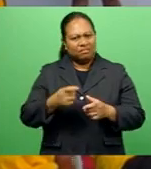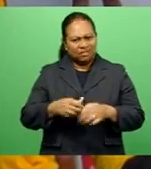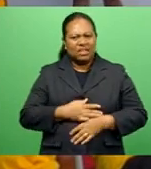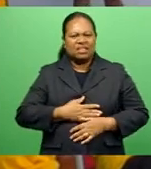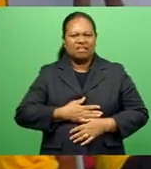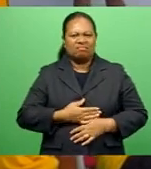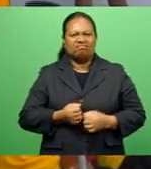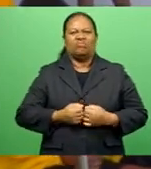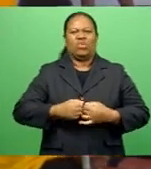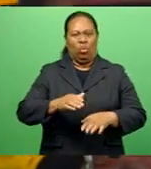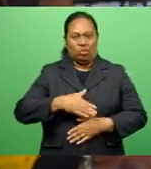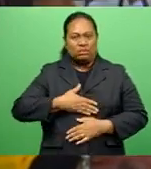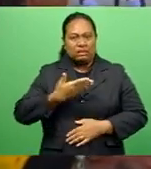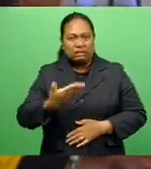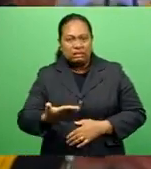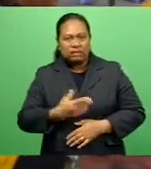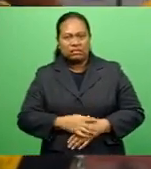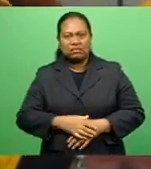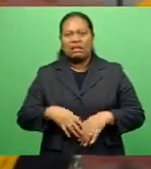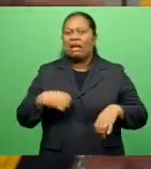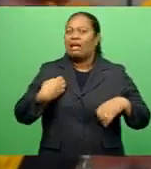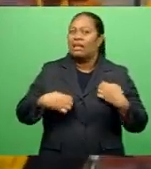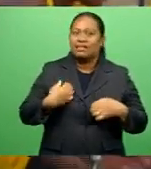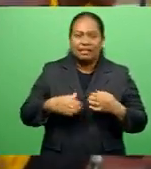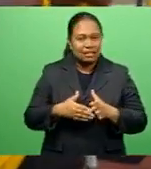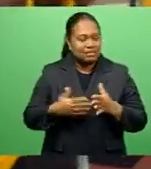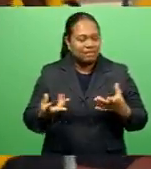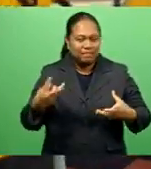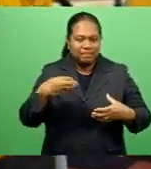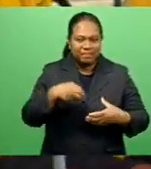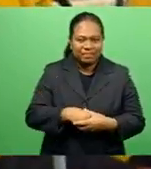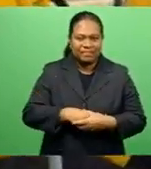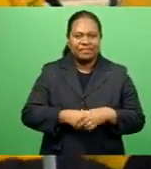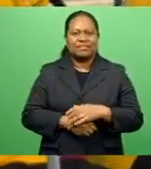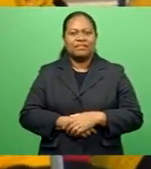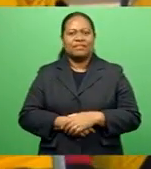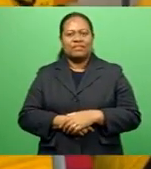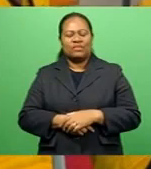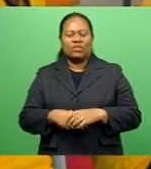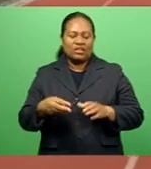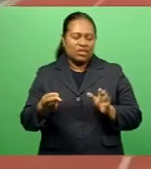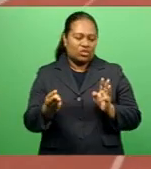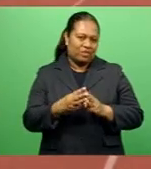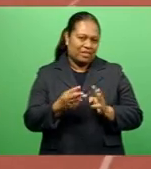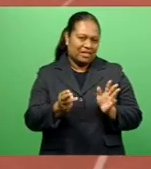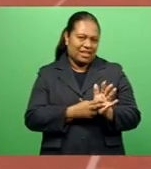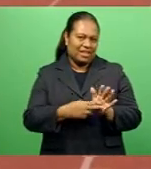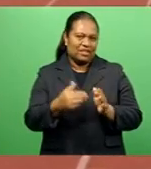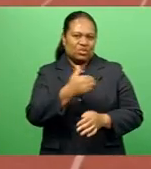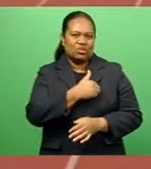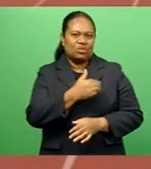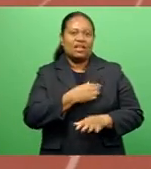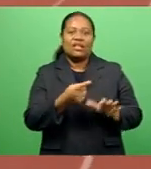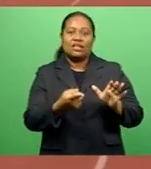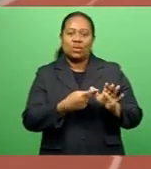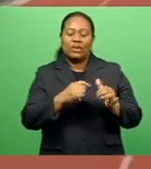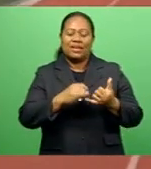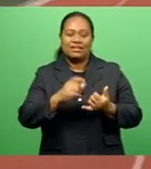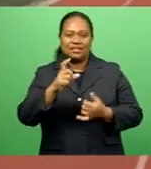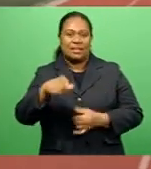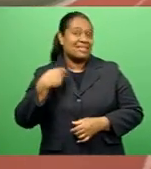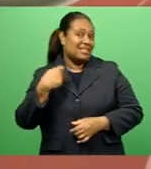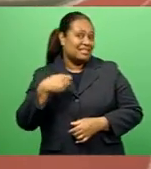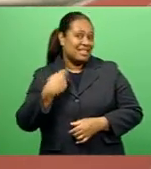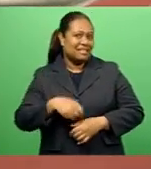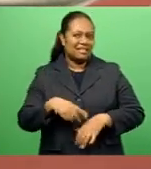they have been excited to be part of this Triple N zone. For Andi Dhakomba School, defending the